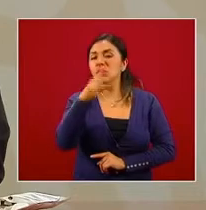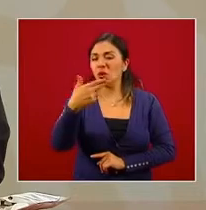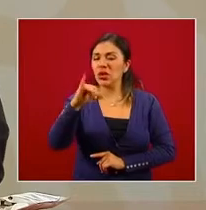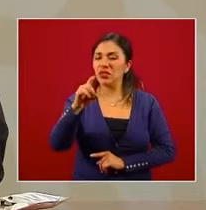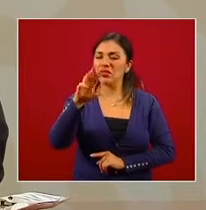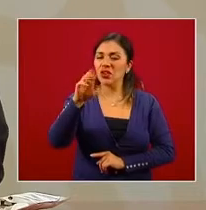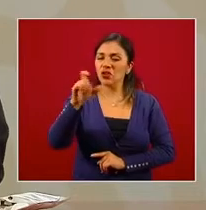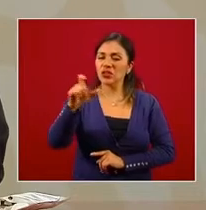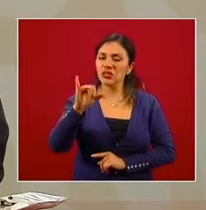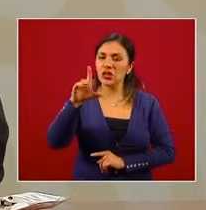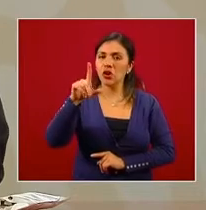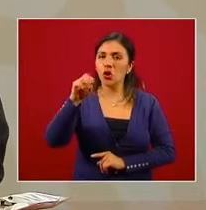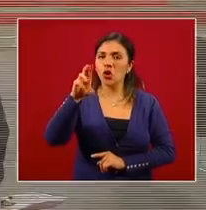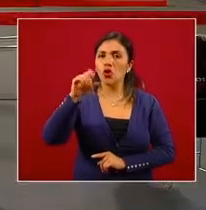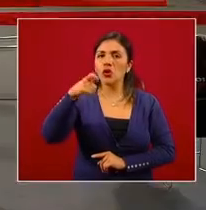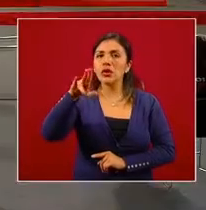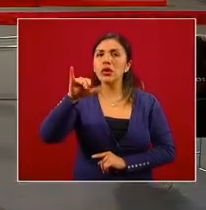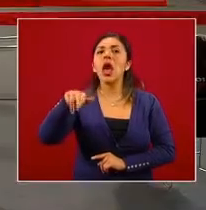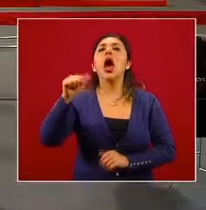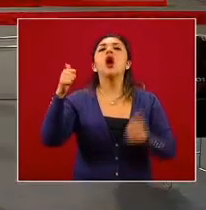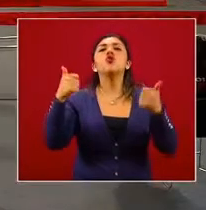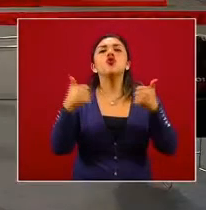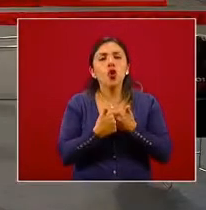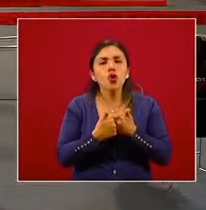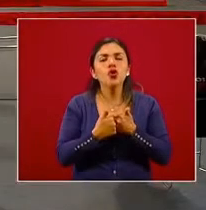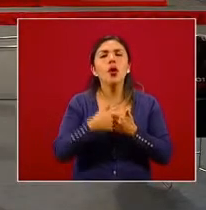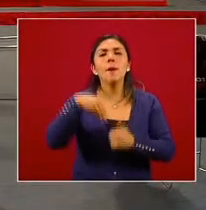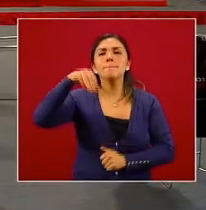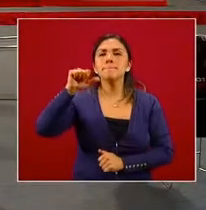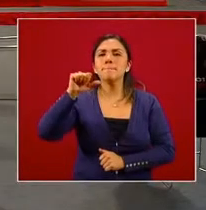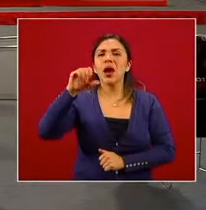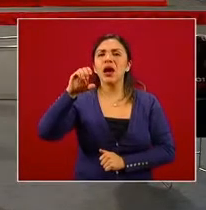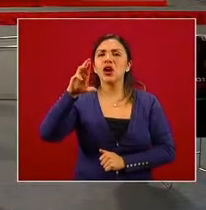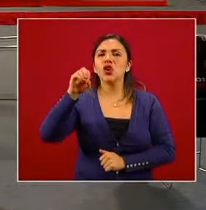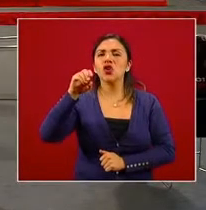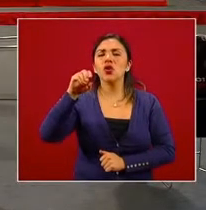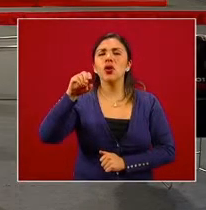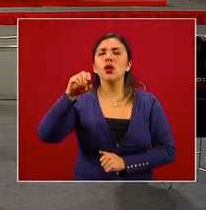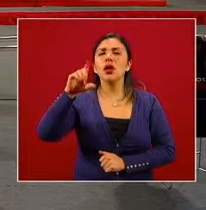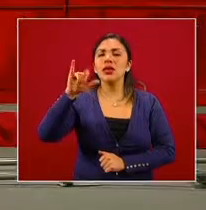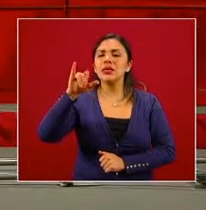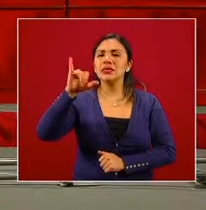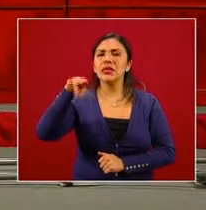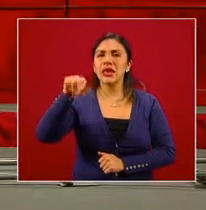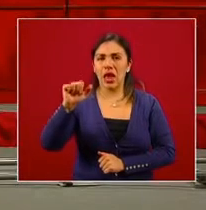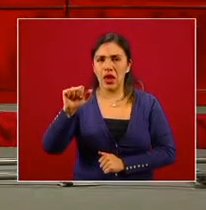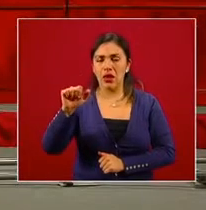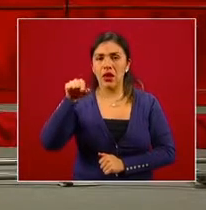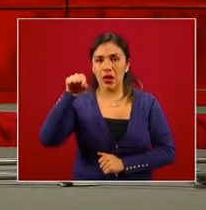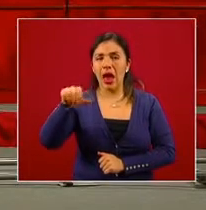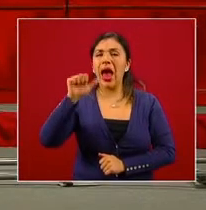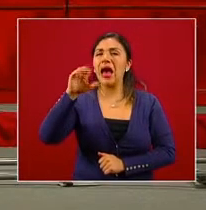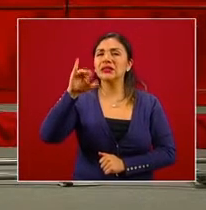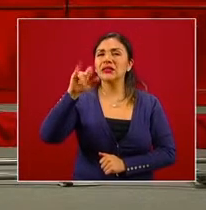hydroxychloroquine. I can't remember the other one. Oh, acetrolysine.